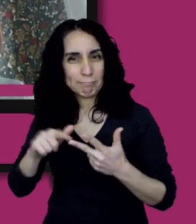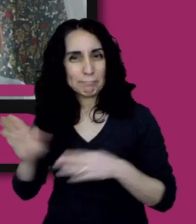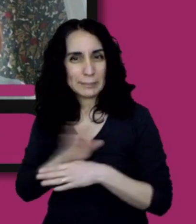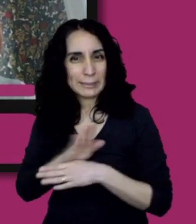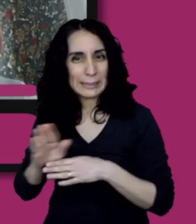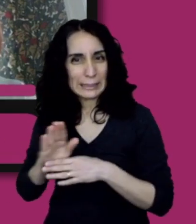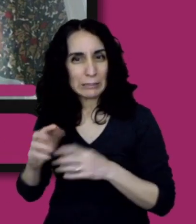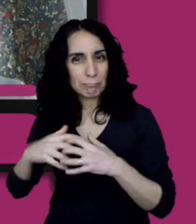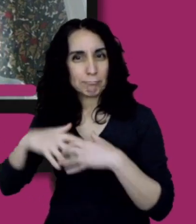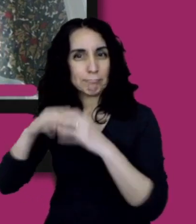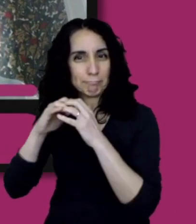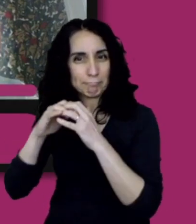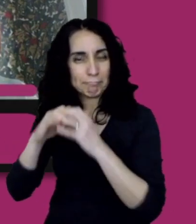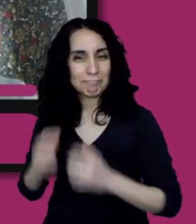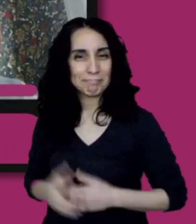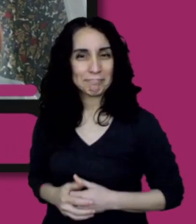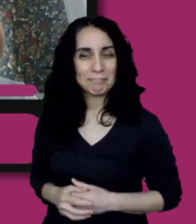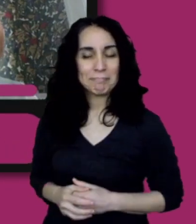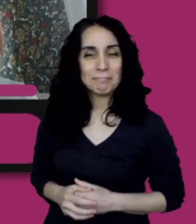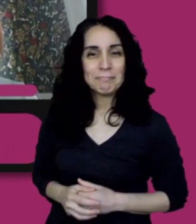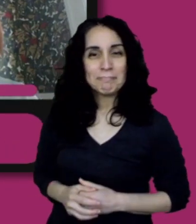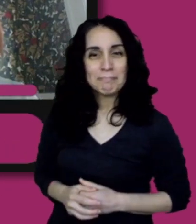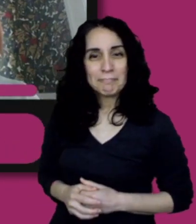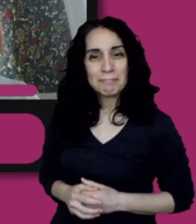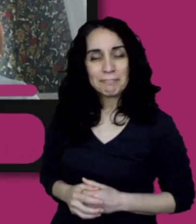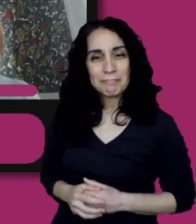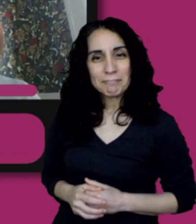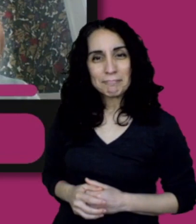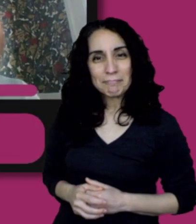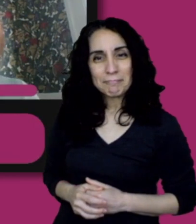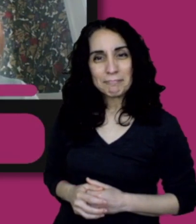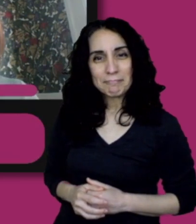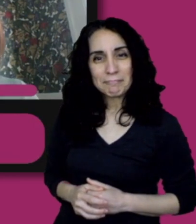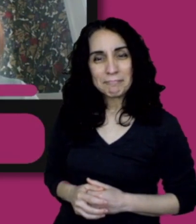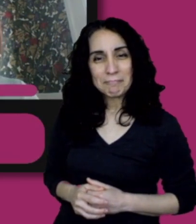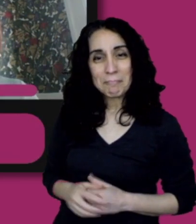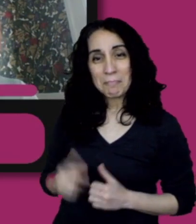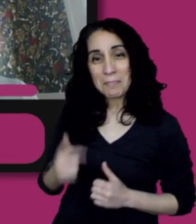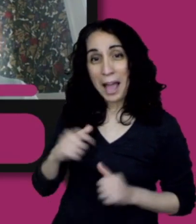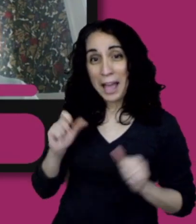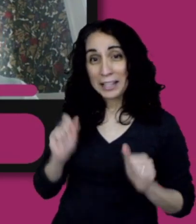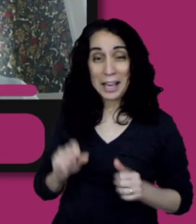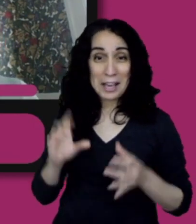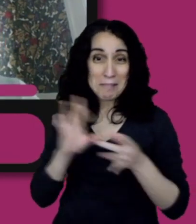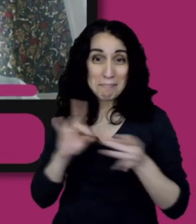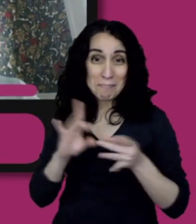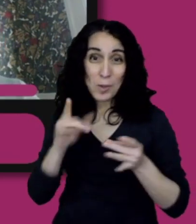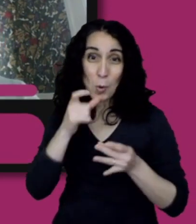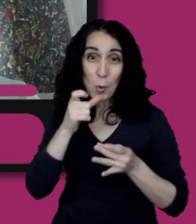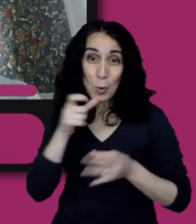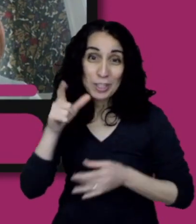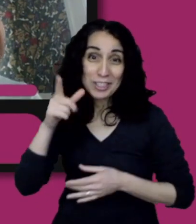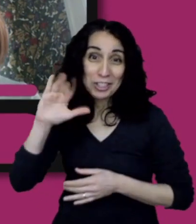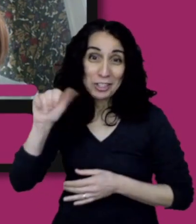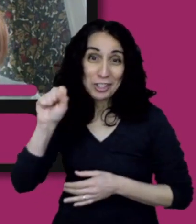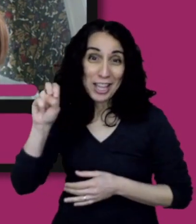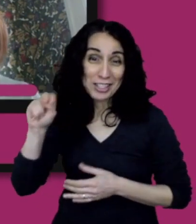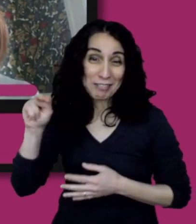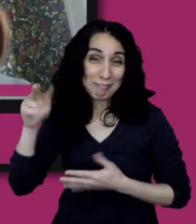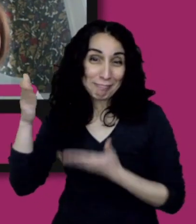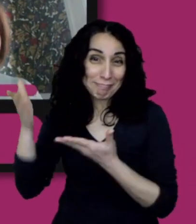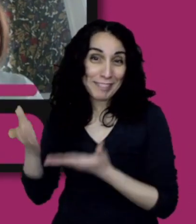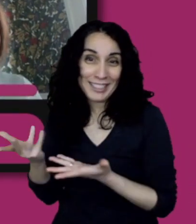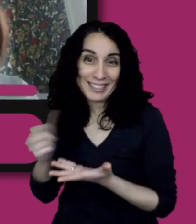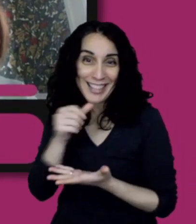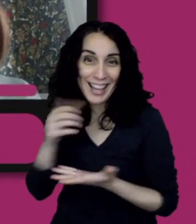new development with our company. And I could tell you about who Jason